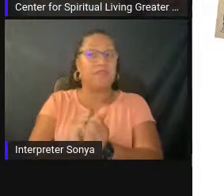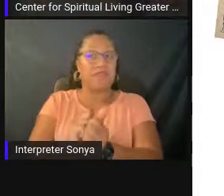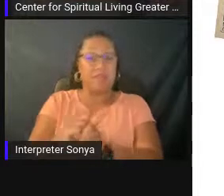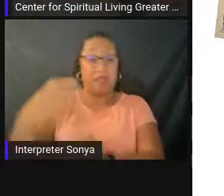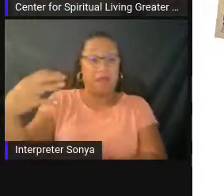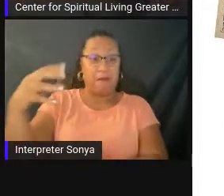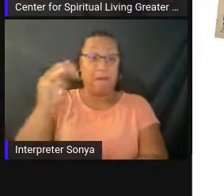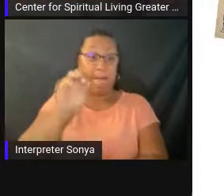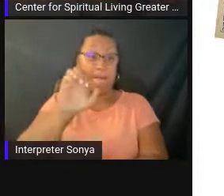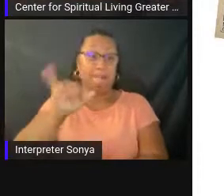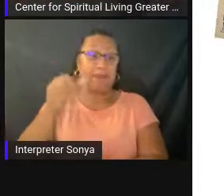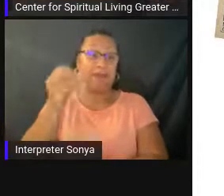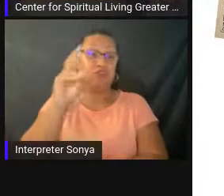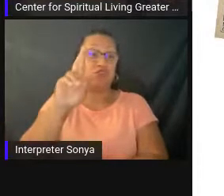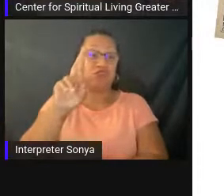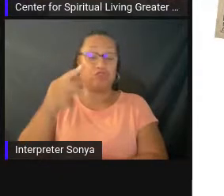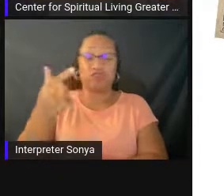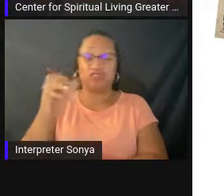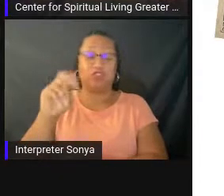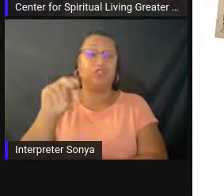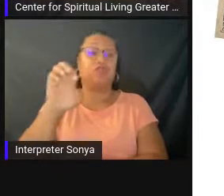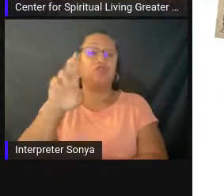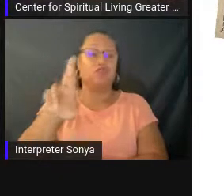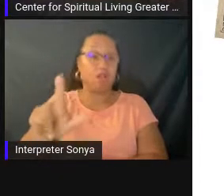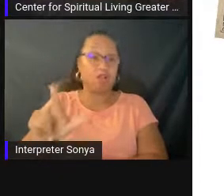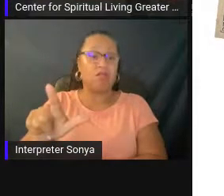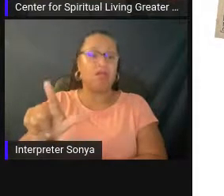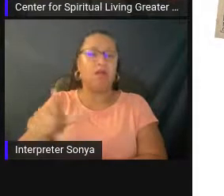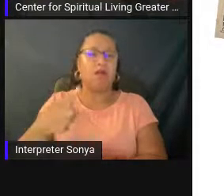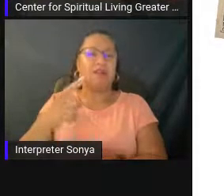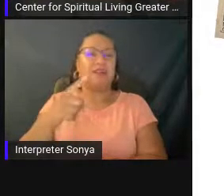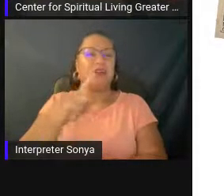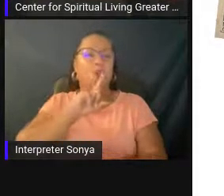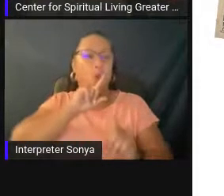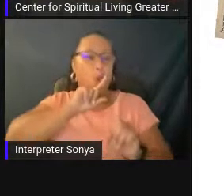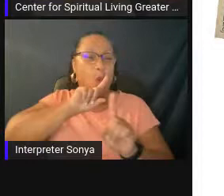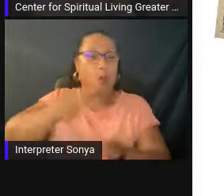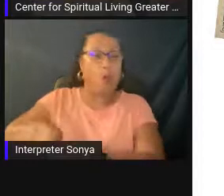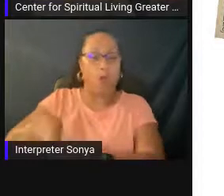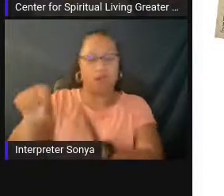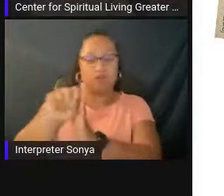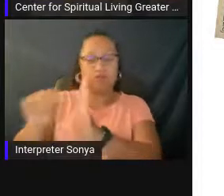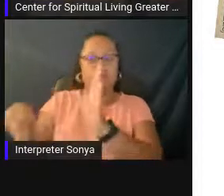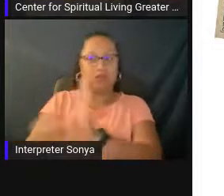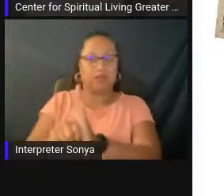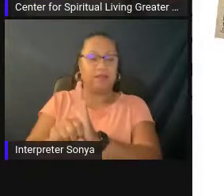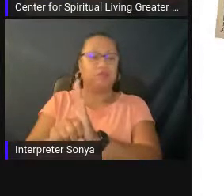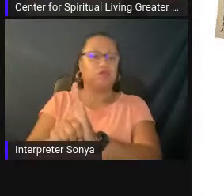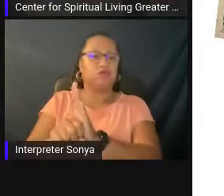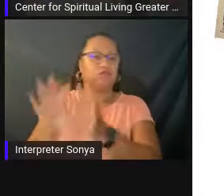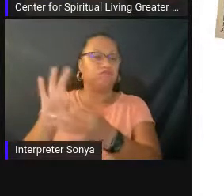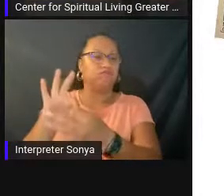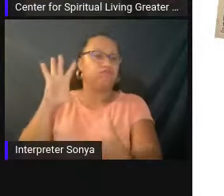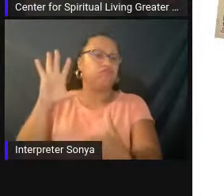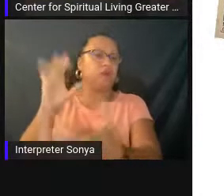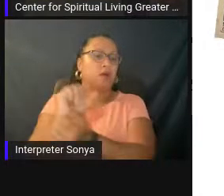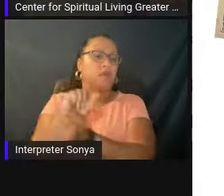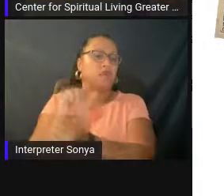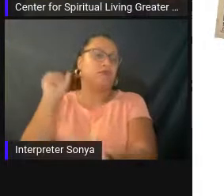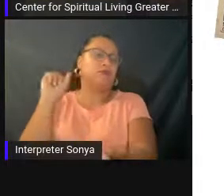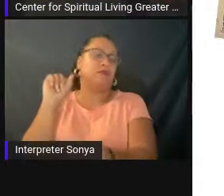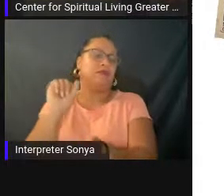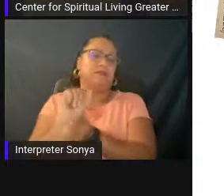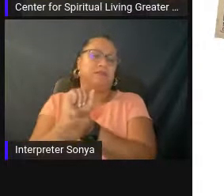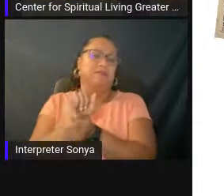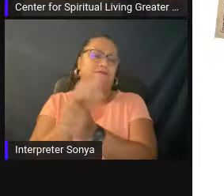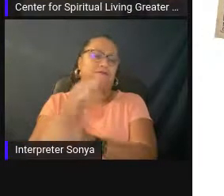Texas was the last Confederate state where the proclamation was announced and